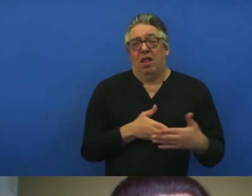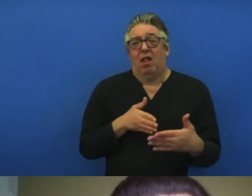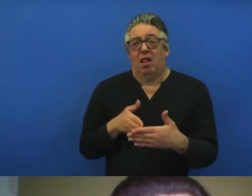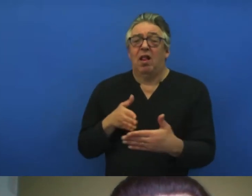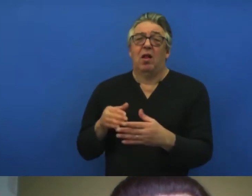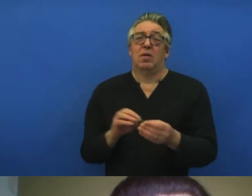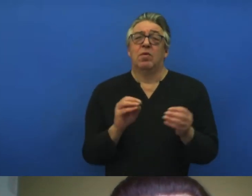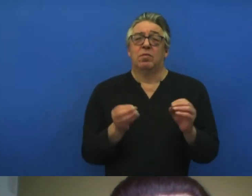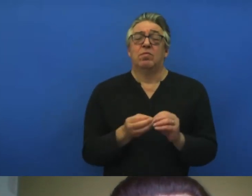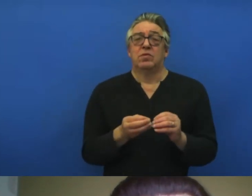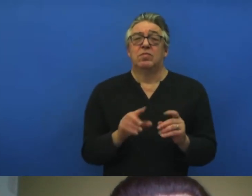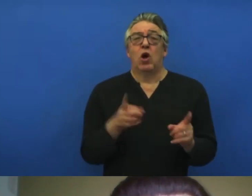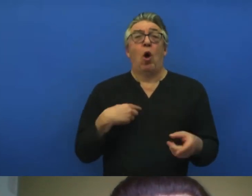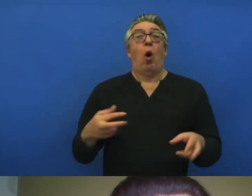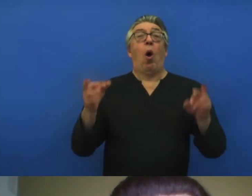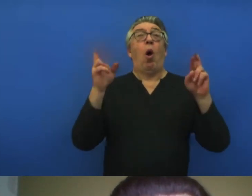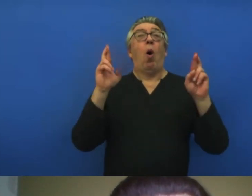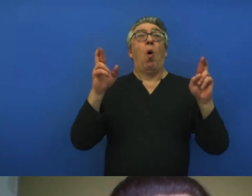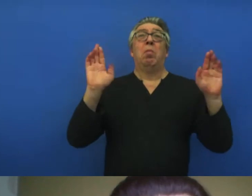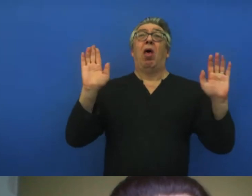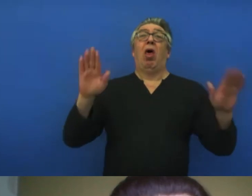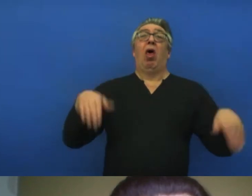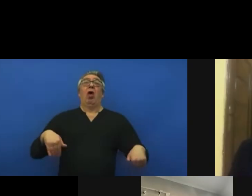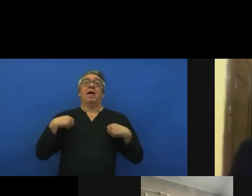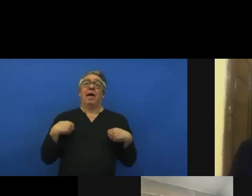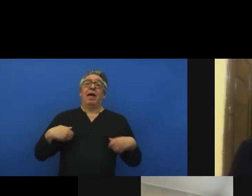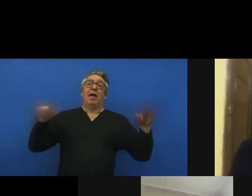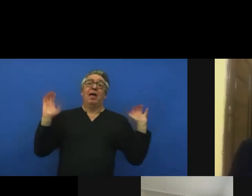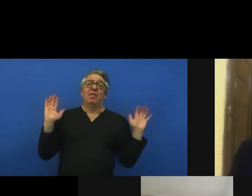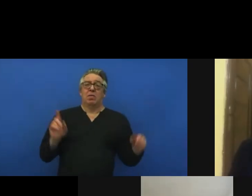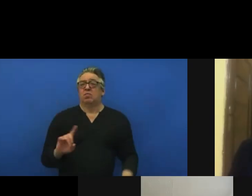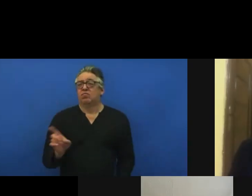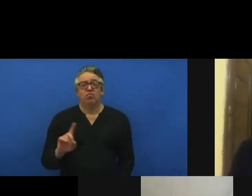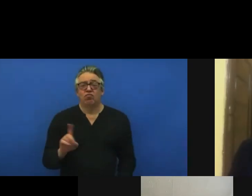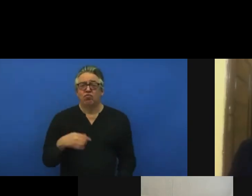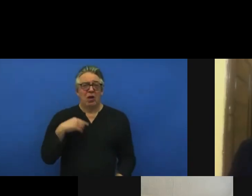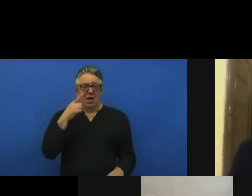not losing hope. I really feel that I can overcome this challenge.